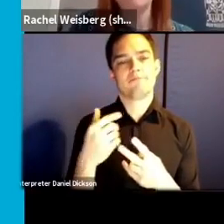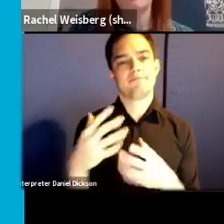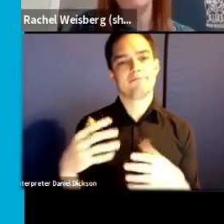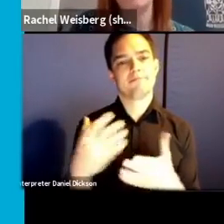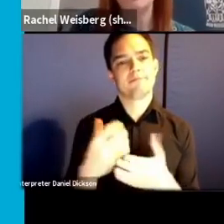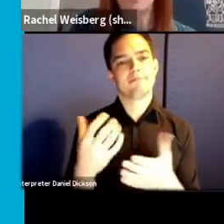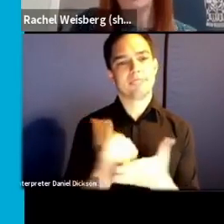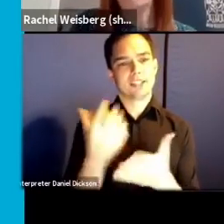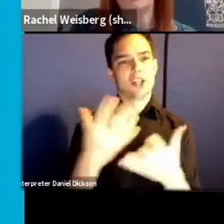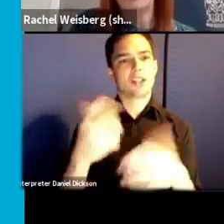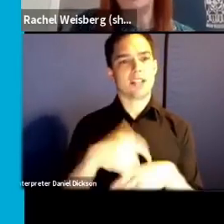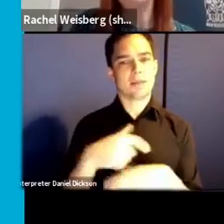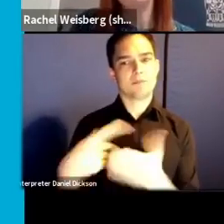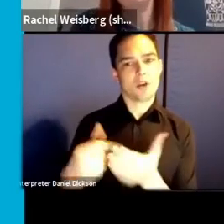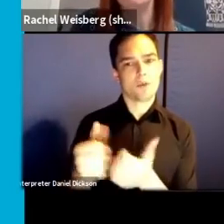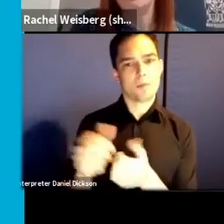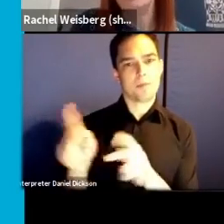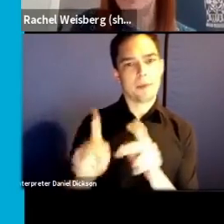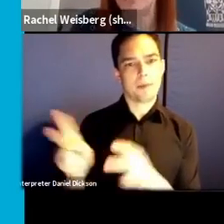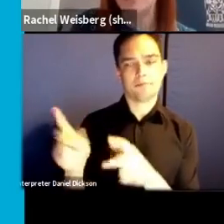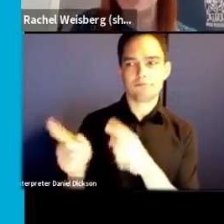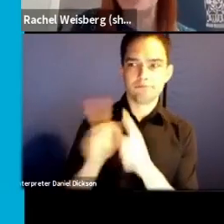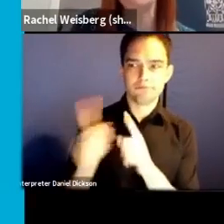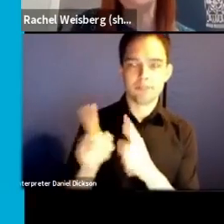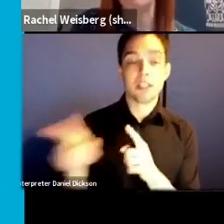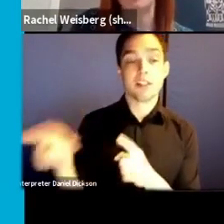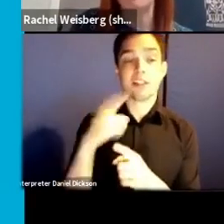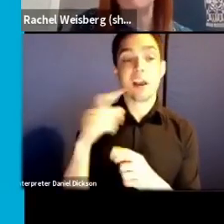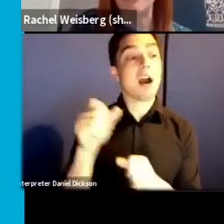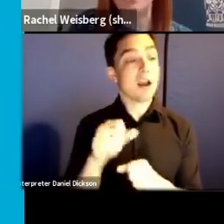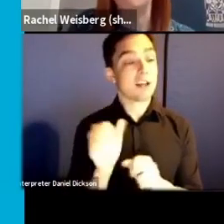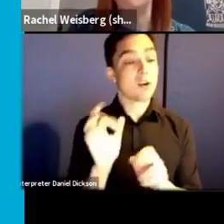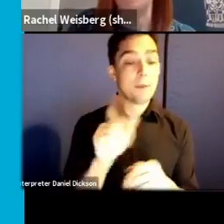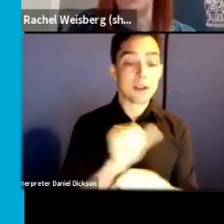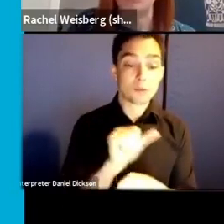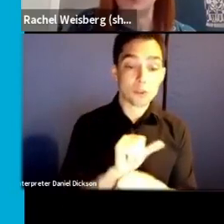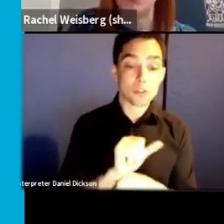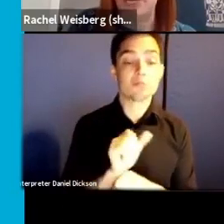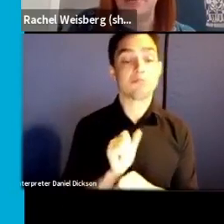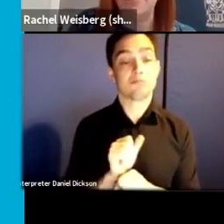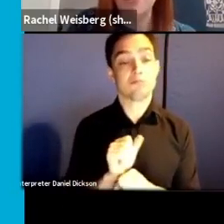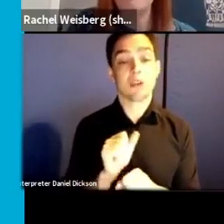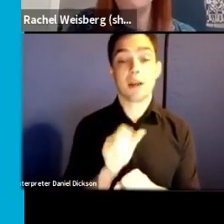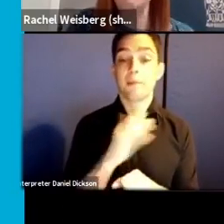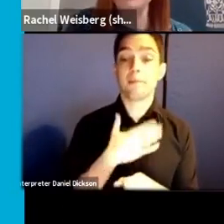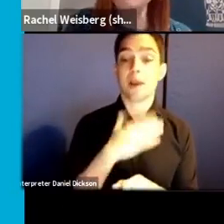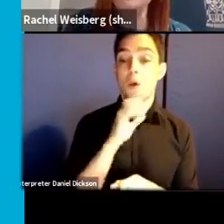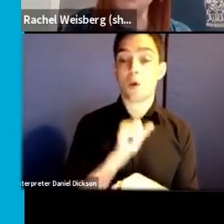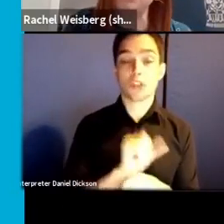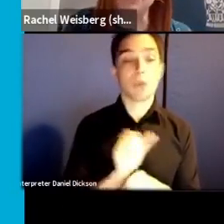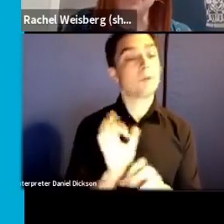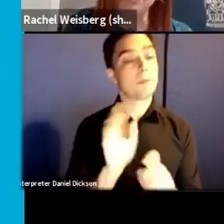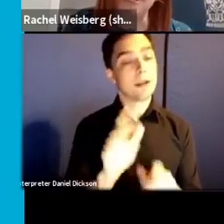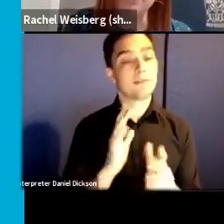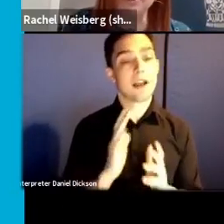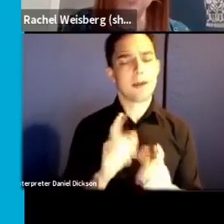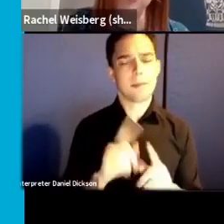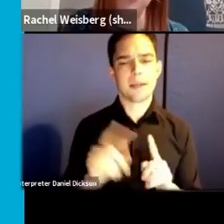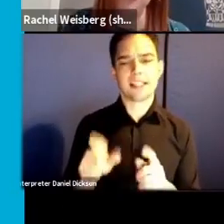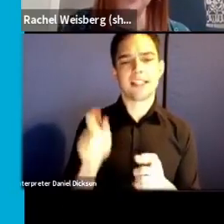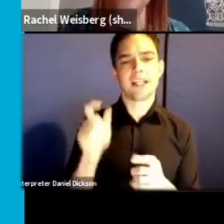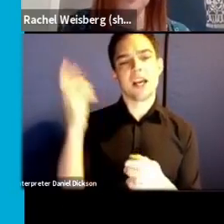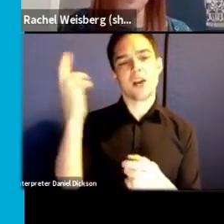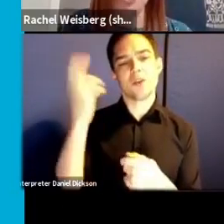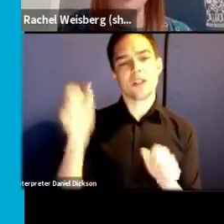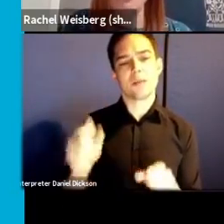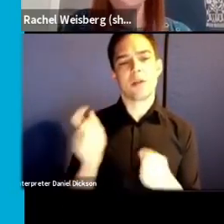and that's the option of, okay, I can return to work and I can return to my old job, but I'm going to need a reasonable accommodation to